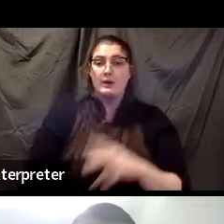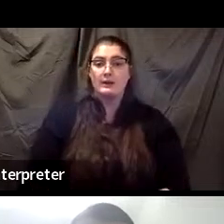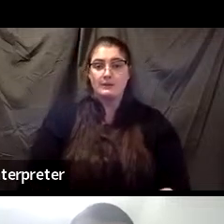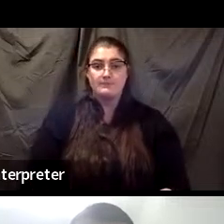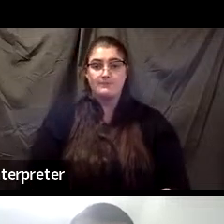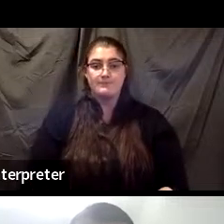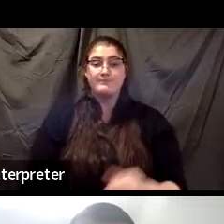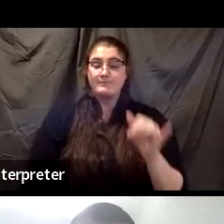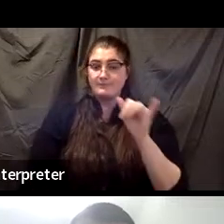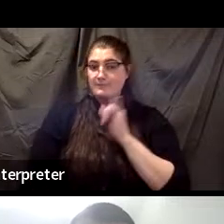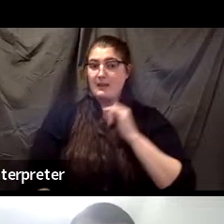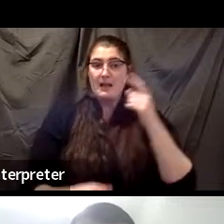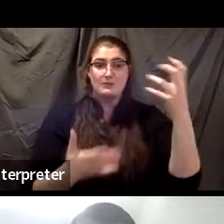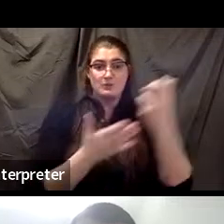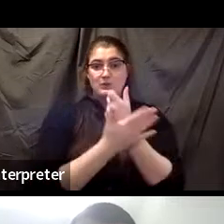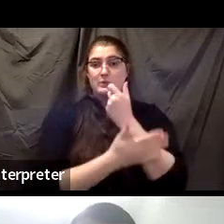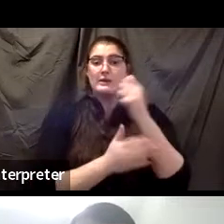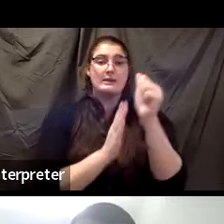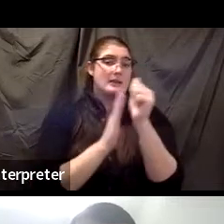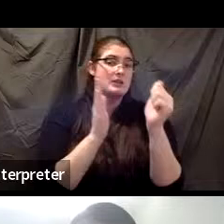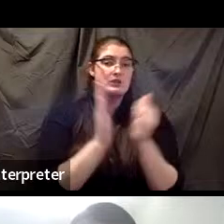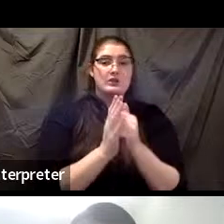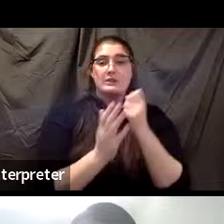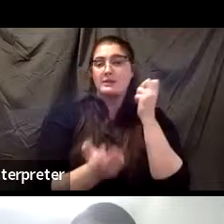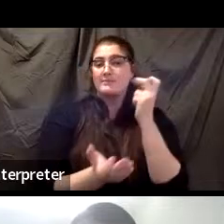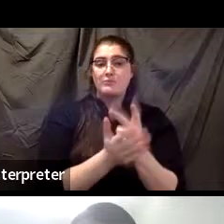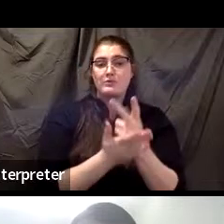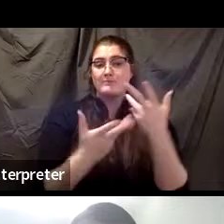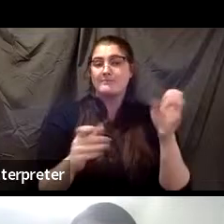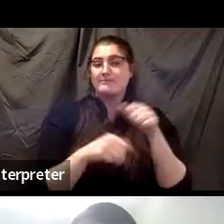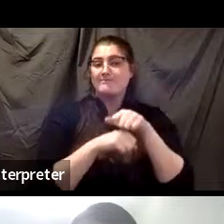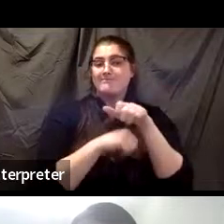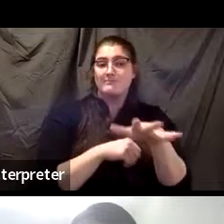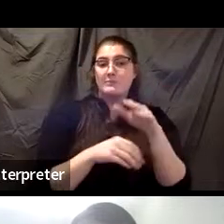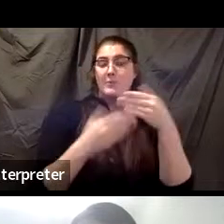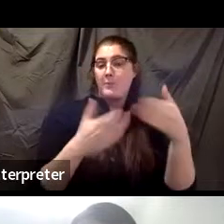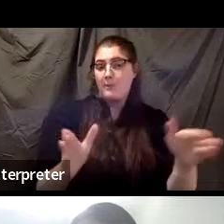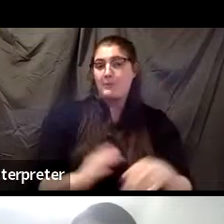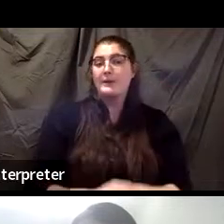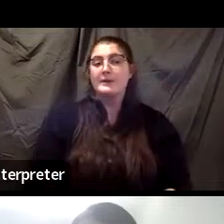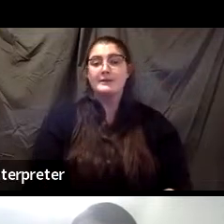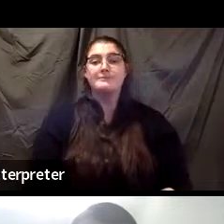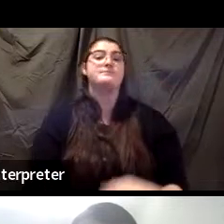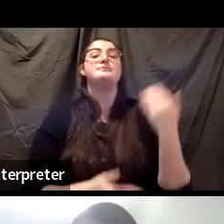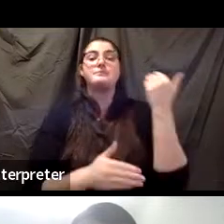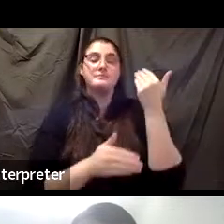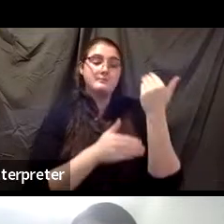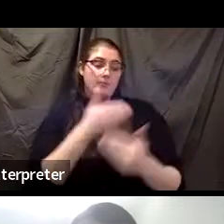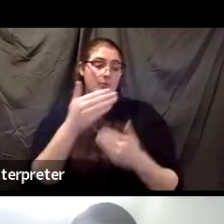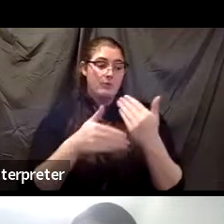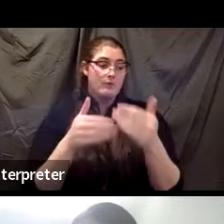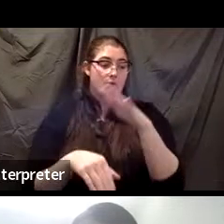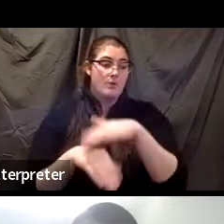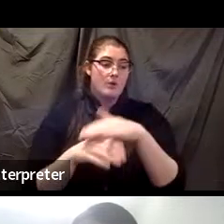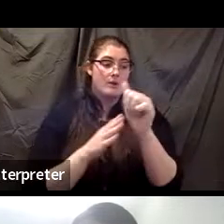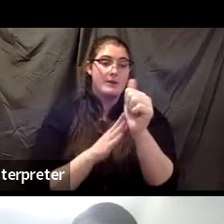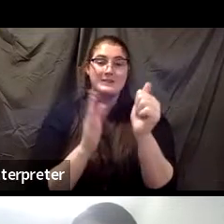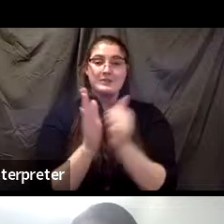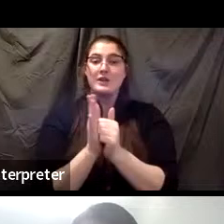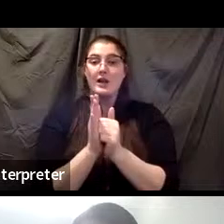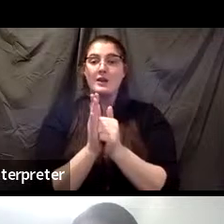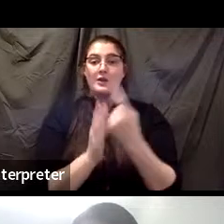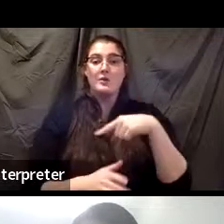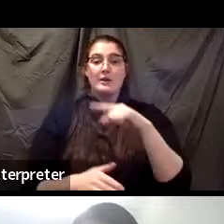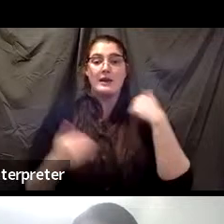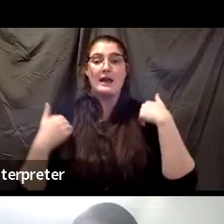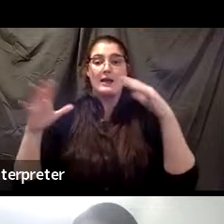the ayes have it. The agenda is approved as served to the public. Moving forward on the agenda, we have our adoption